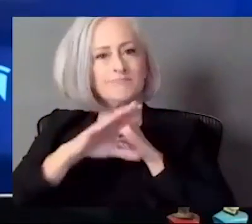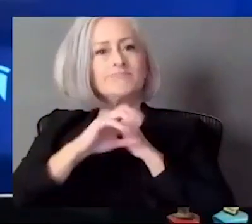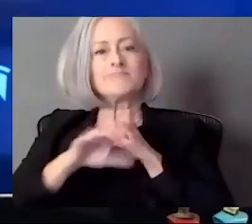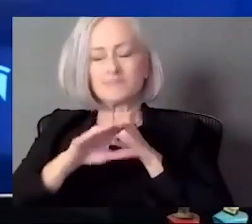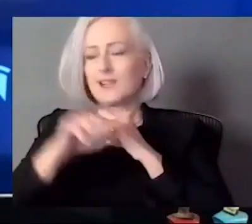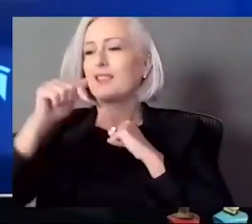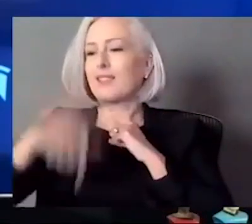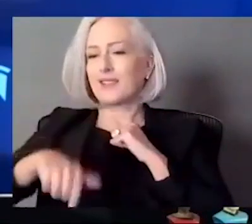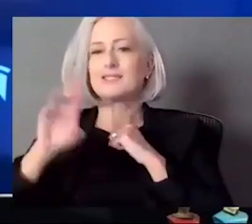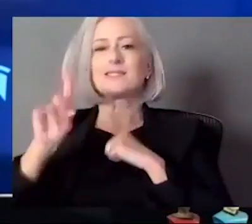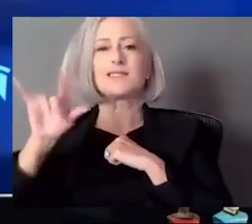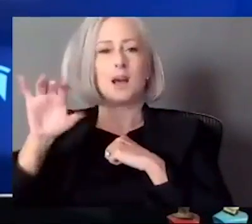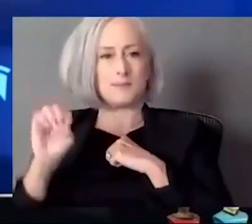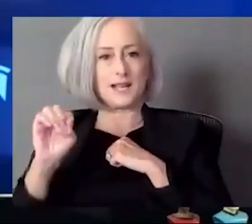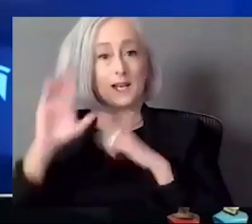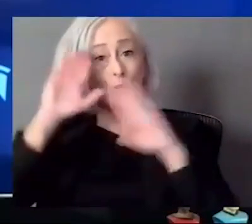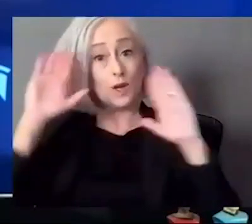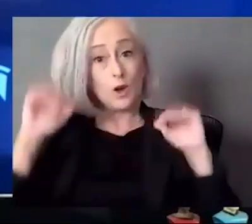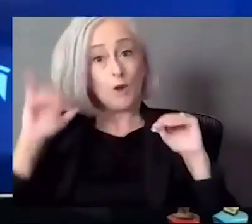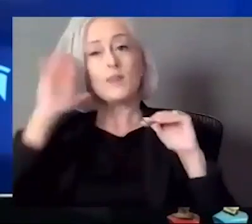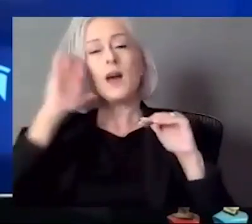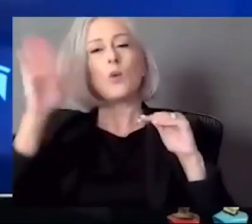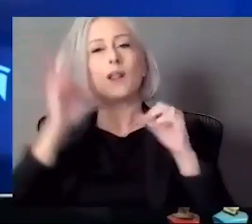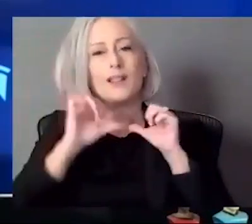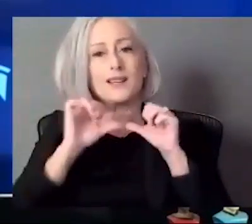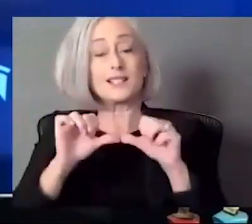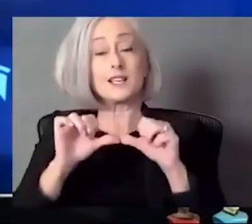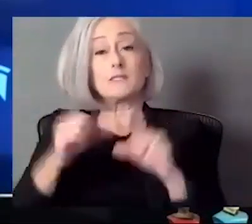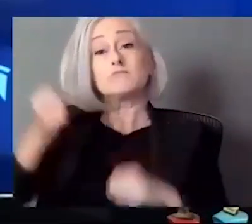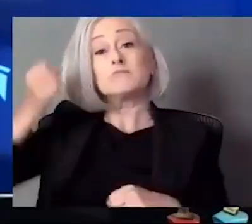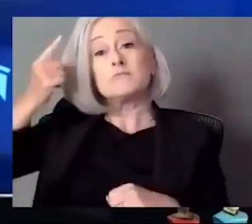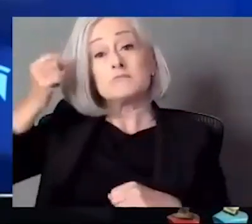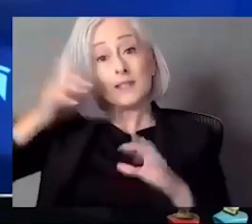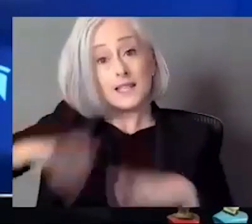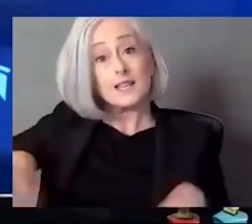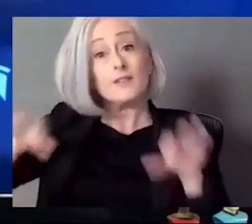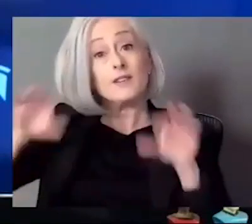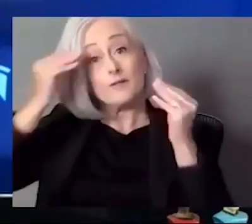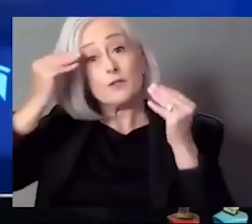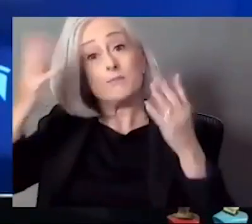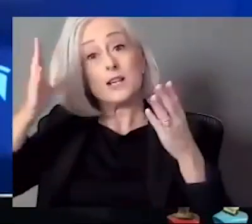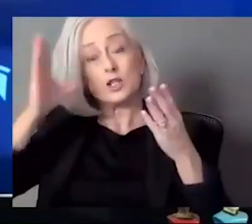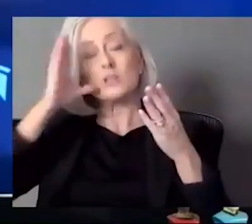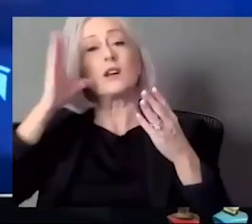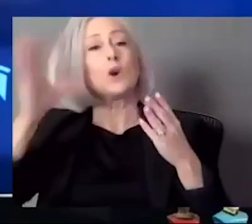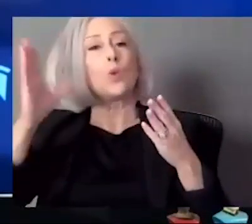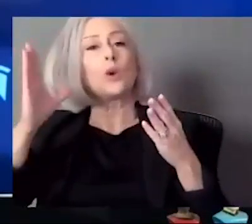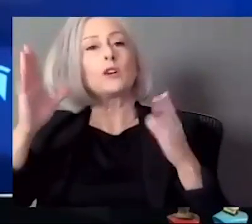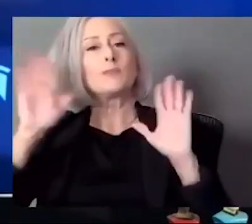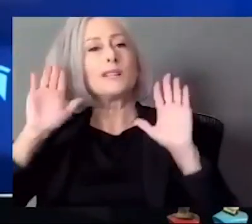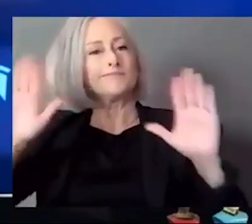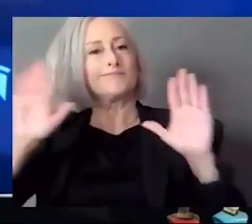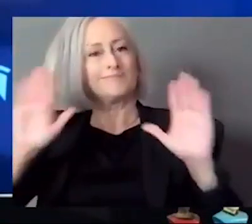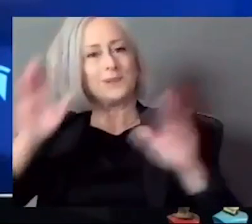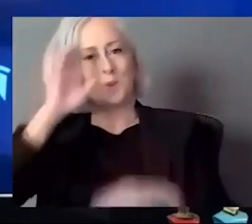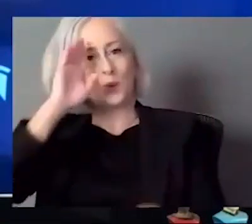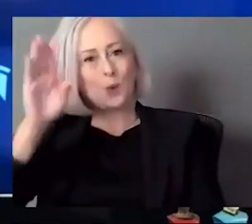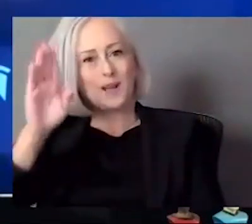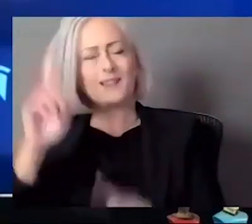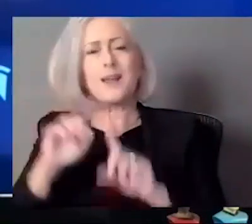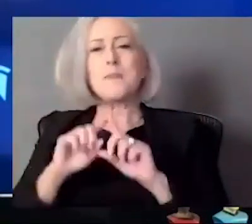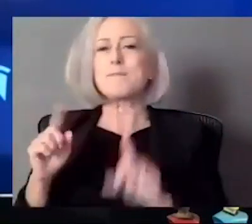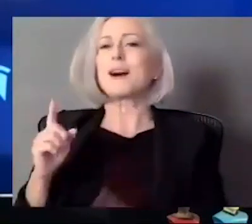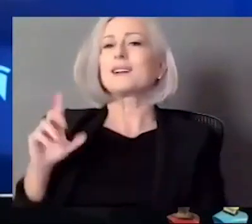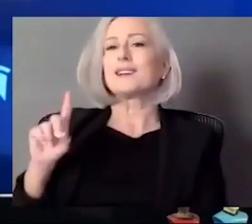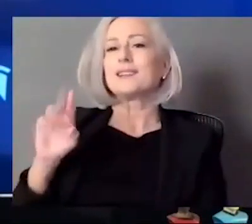some changes. The information is still going to be great. Dr. Hawkinson and I both need to get back to part of our day jobs, which